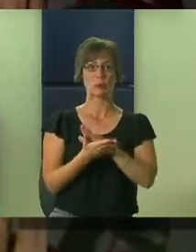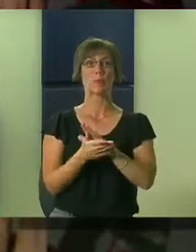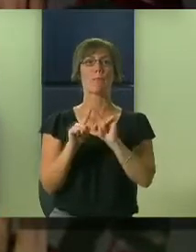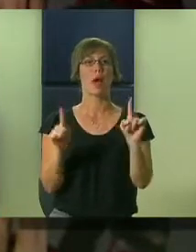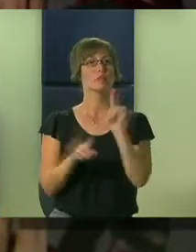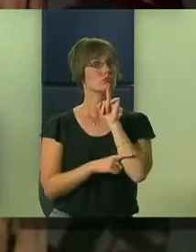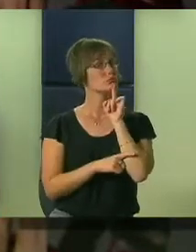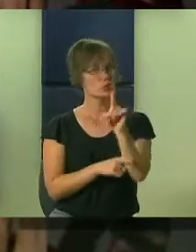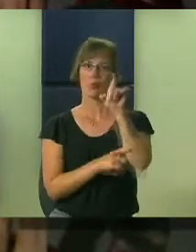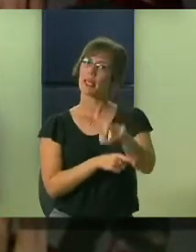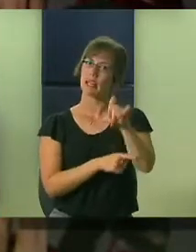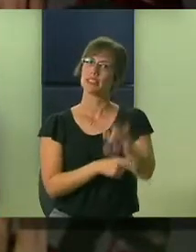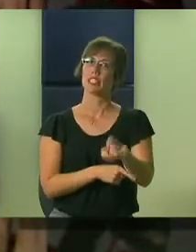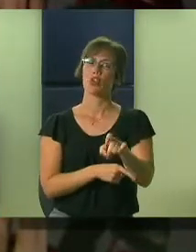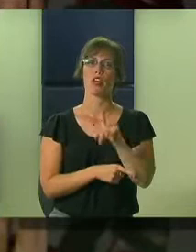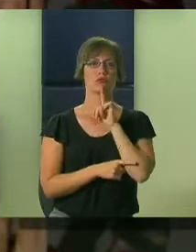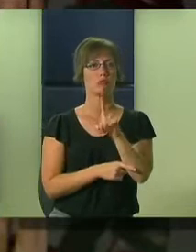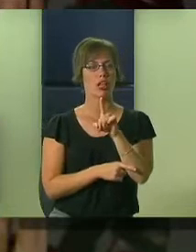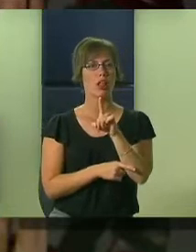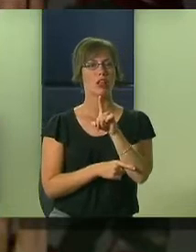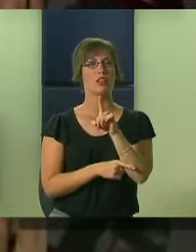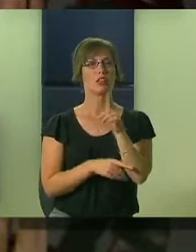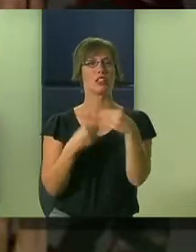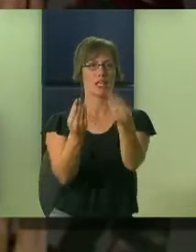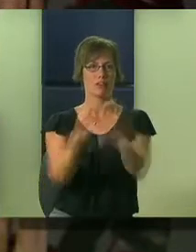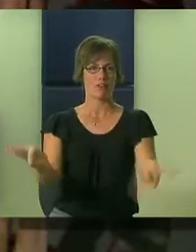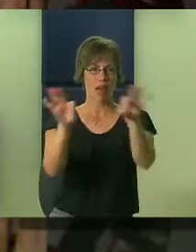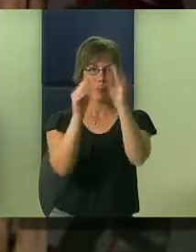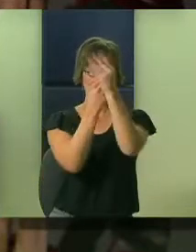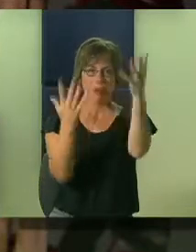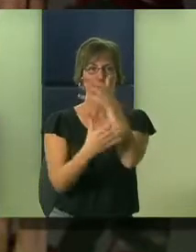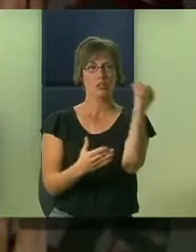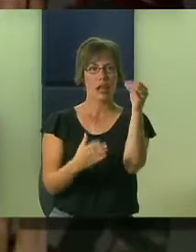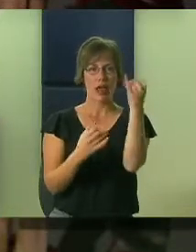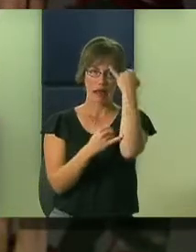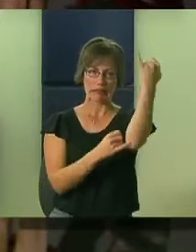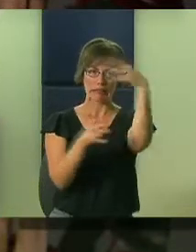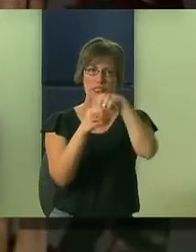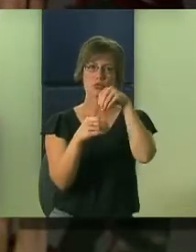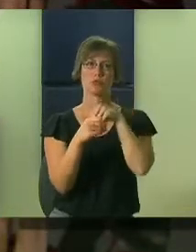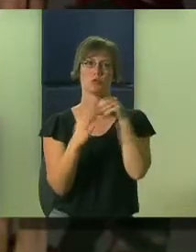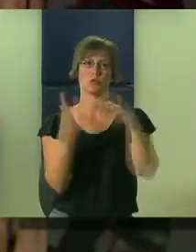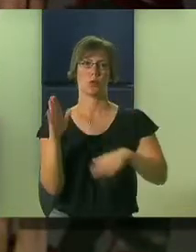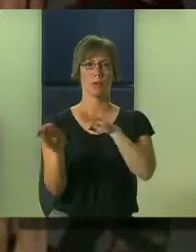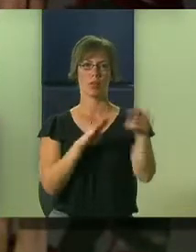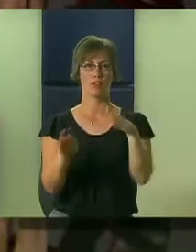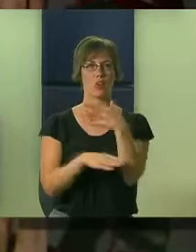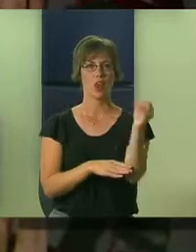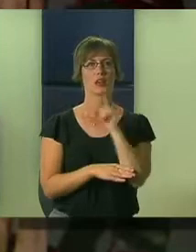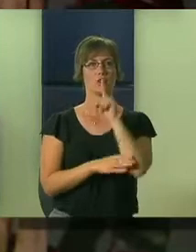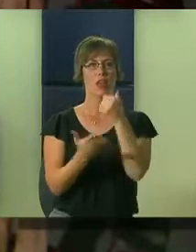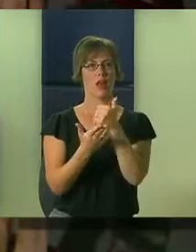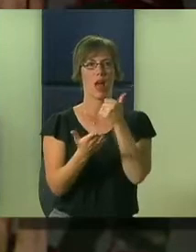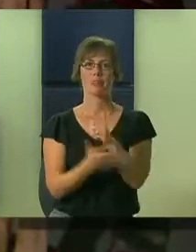school, but it certainly is necessary, and it certainly does give valuable information and insight to the student's